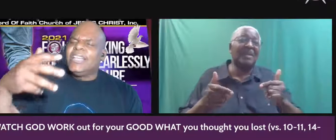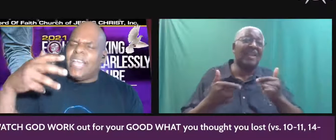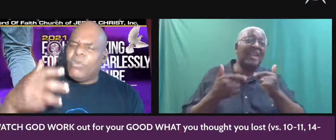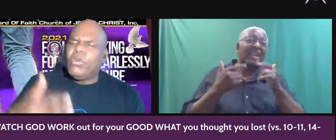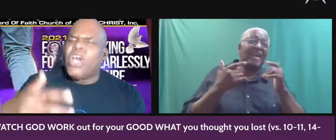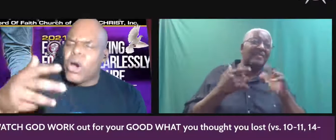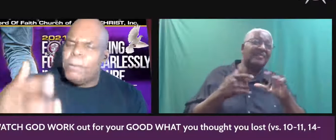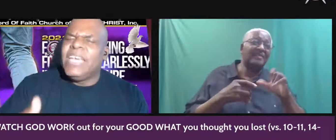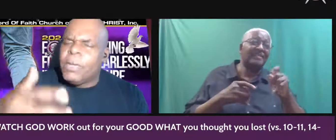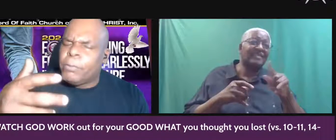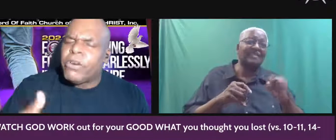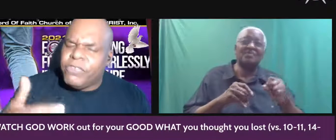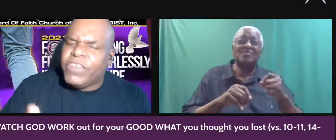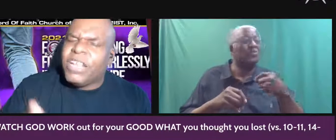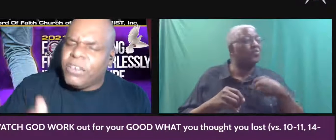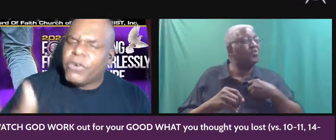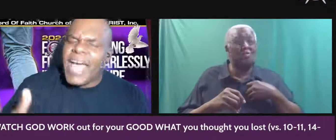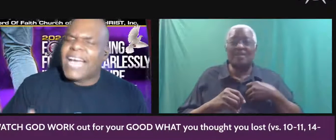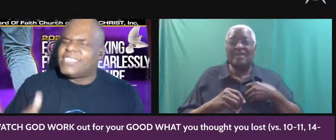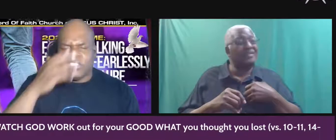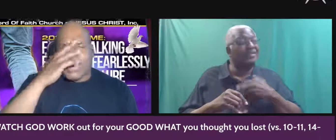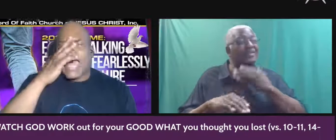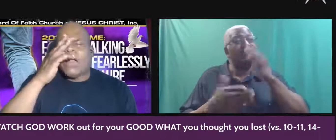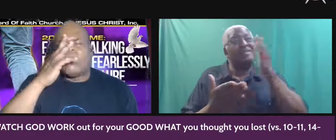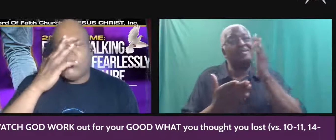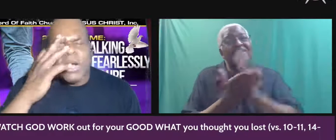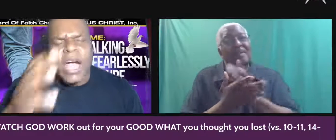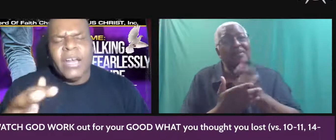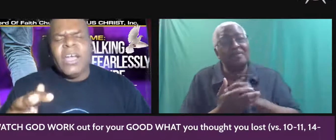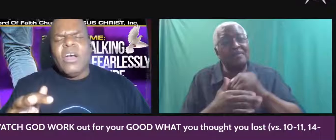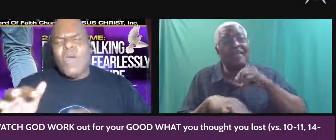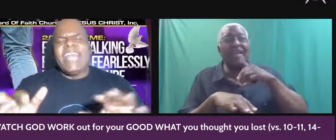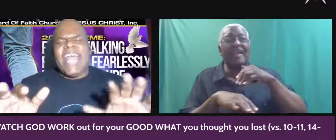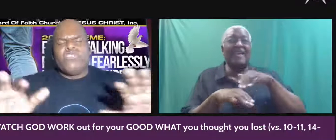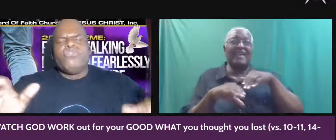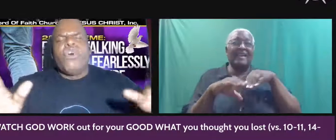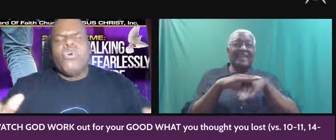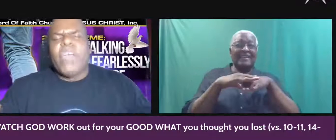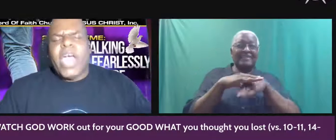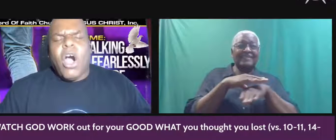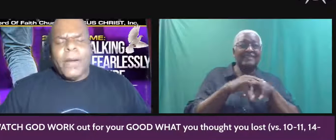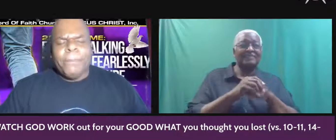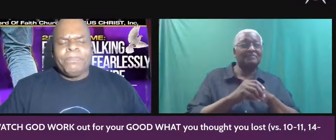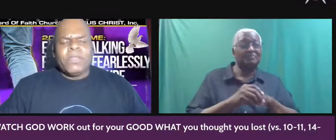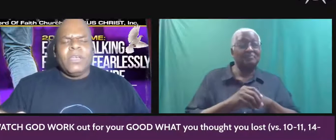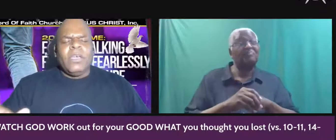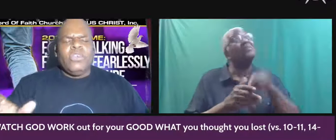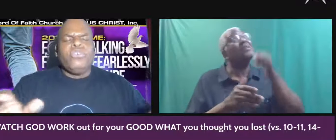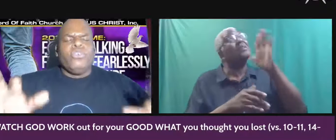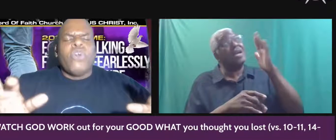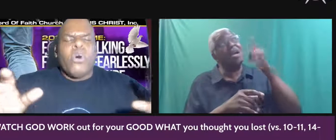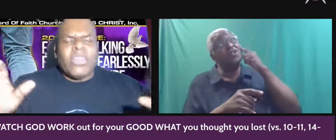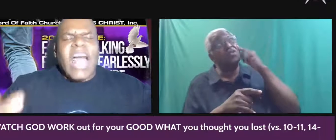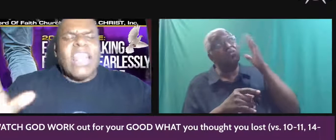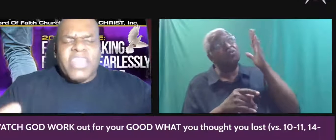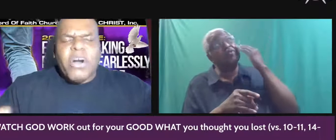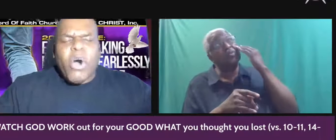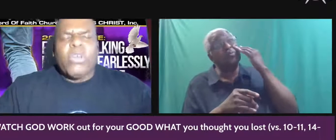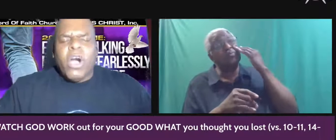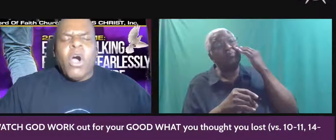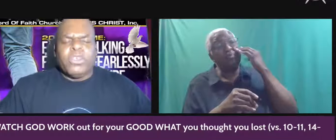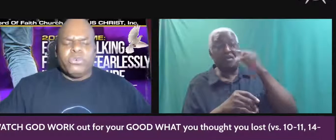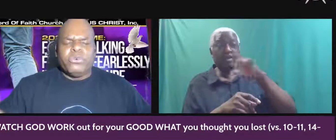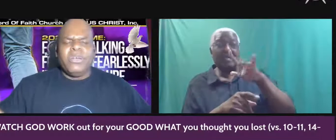livelihood that we are being prevented from access. So I don't know, God. Right now, you know who they are. You know the lots